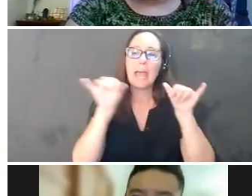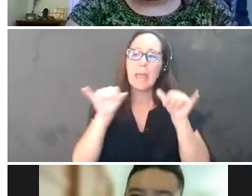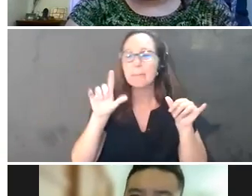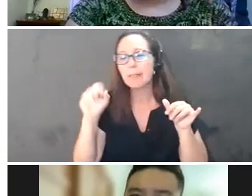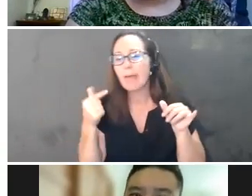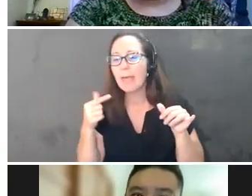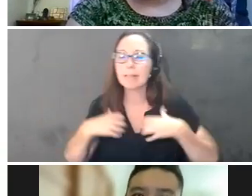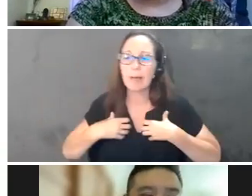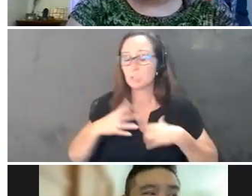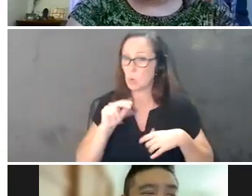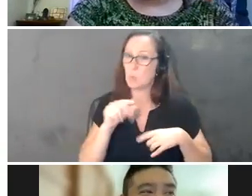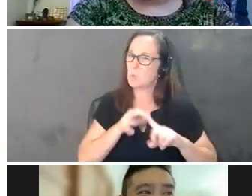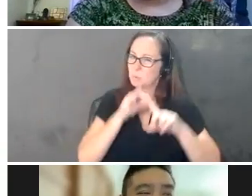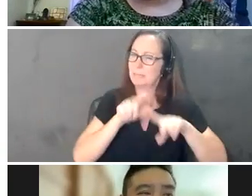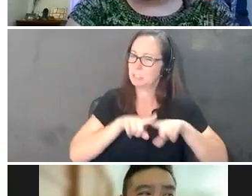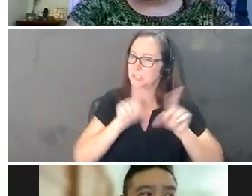These were special kind of blood clots.